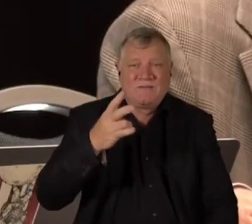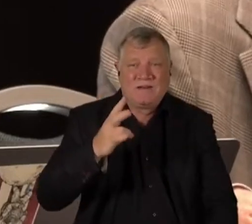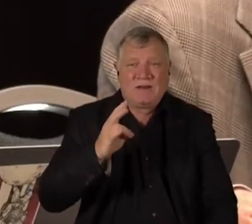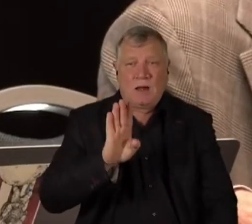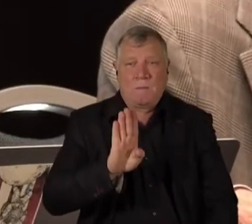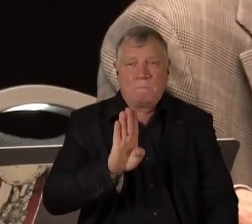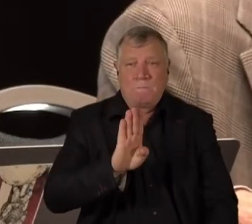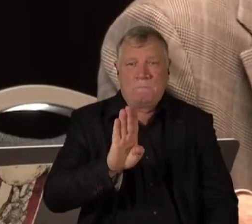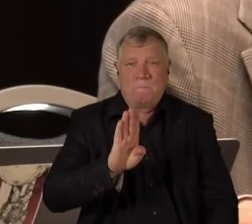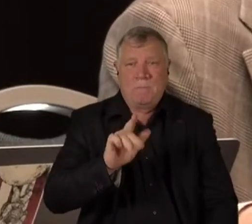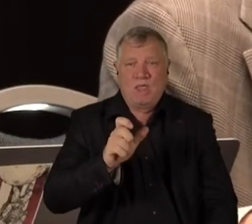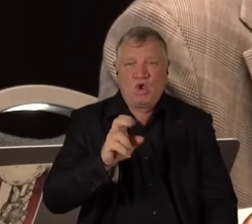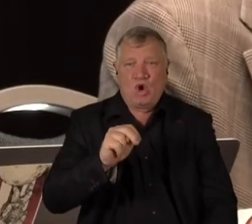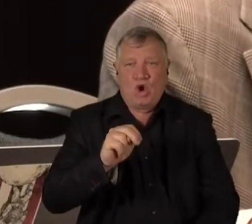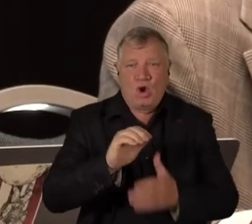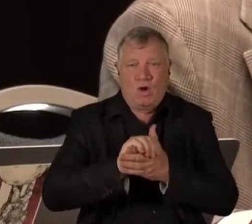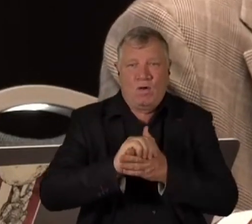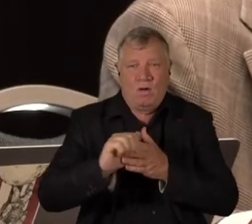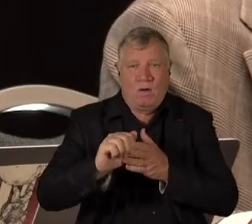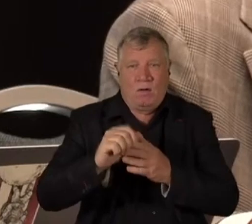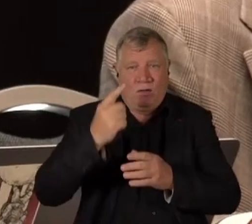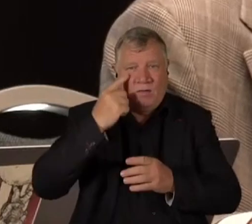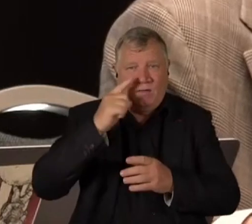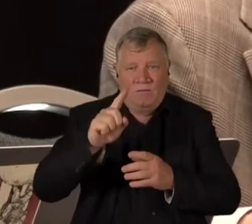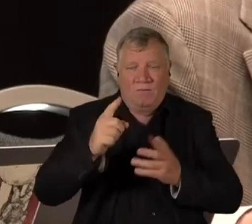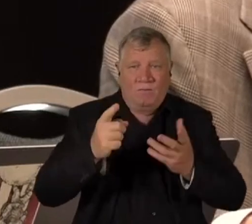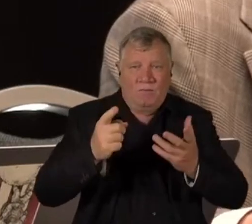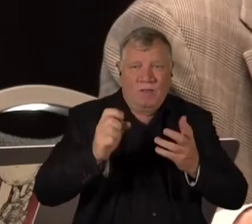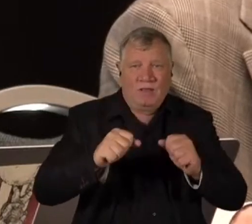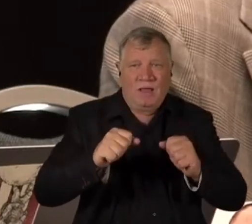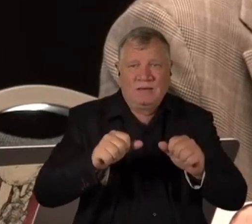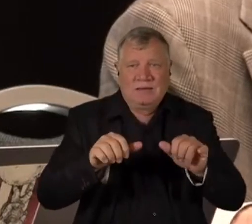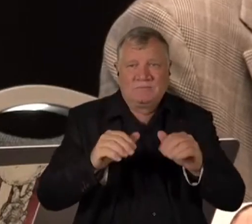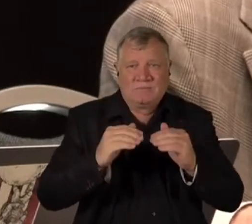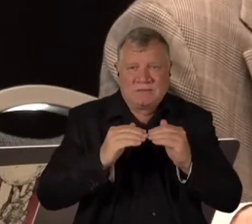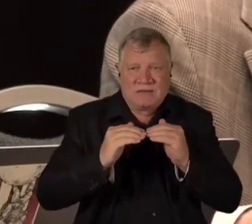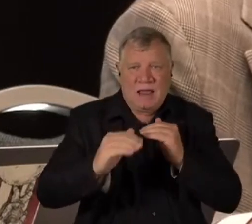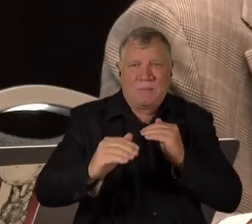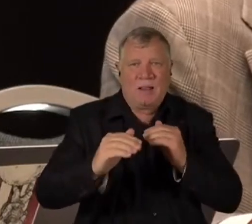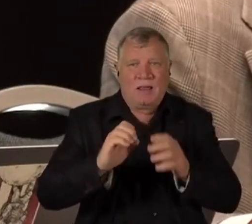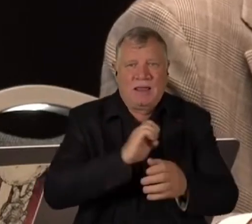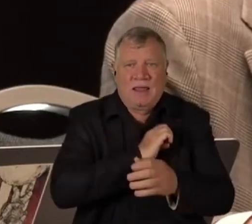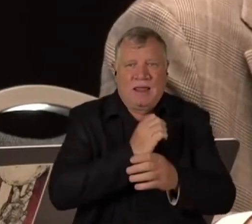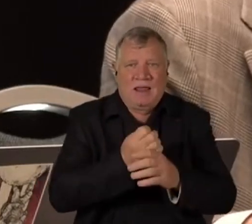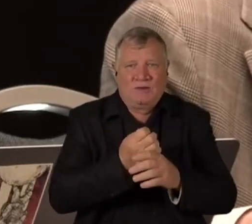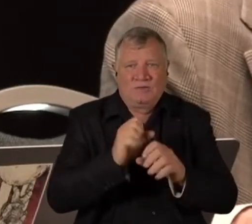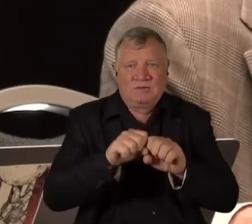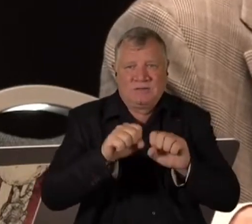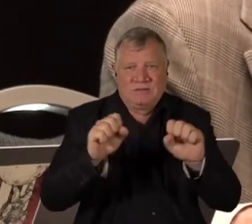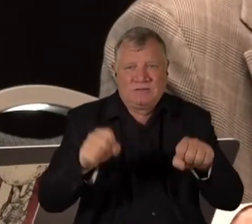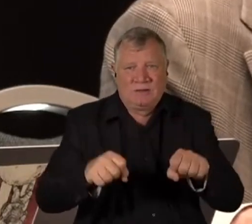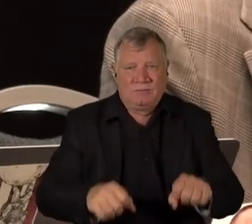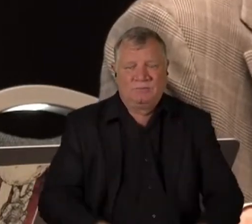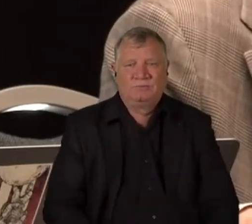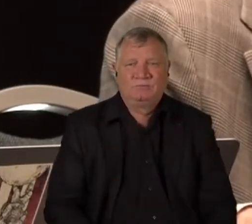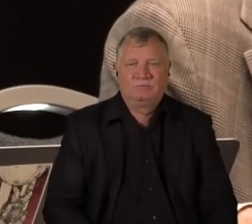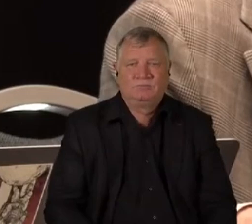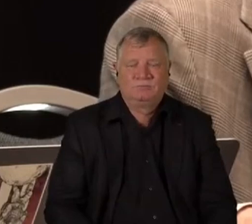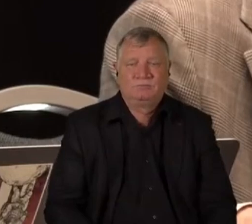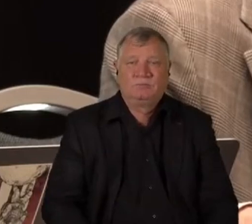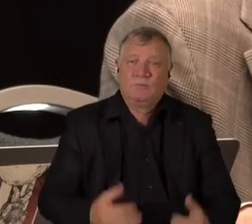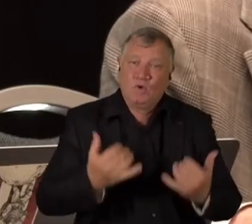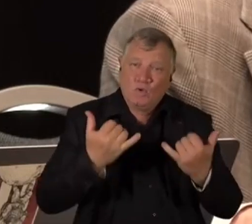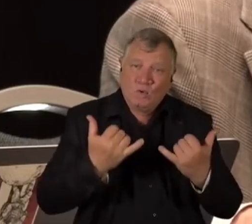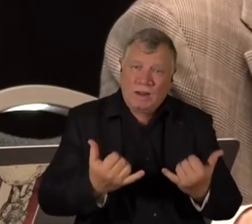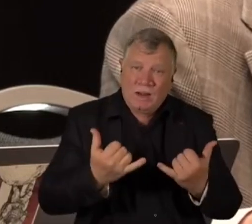in funding so that we can stabilize the energy system and improve its reliability. To date, not enough